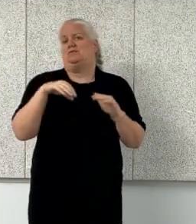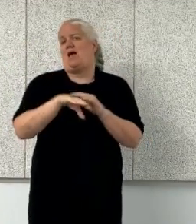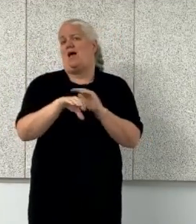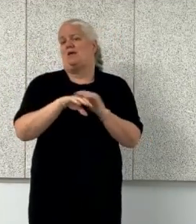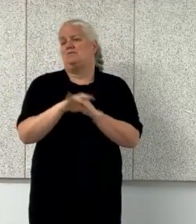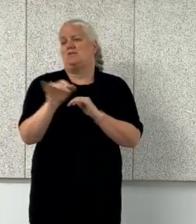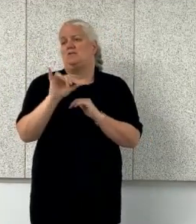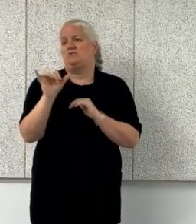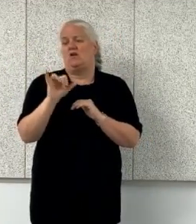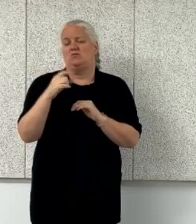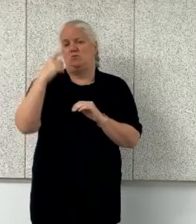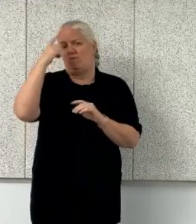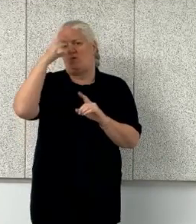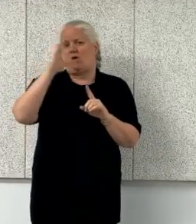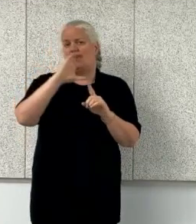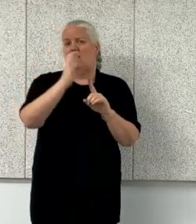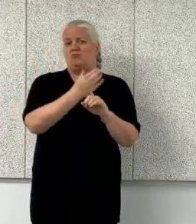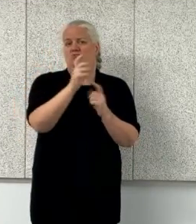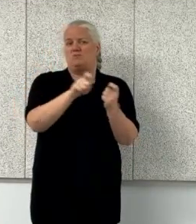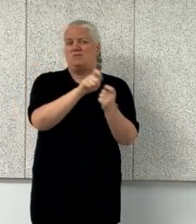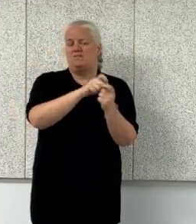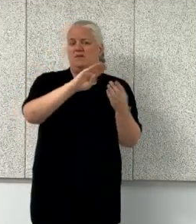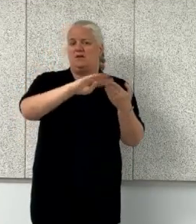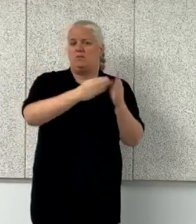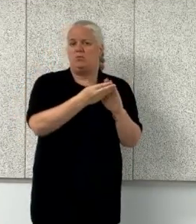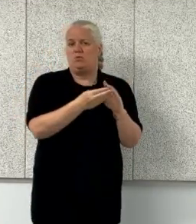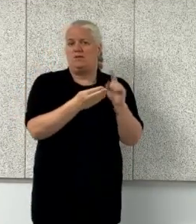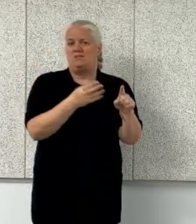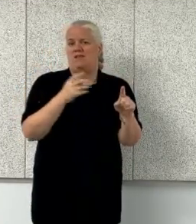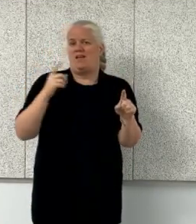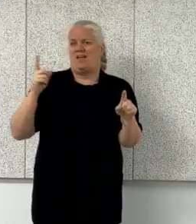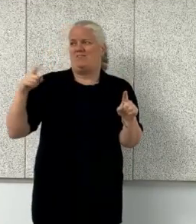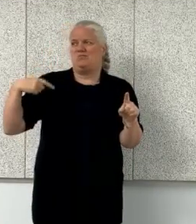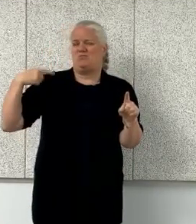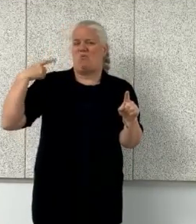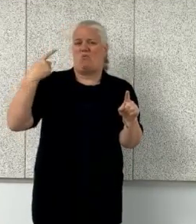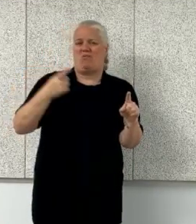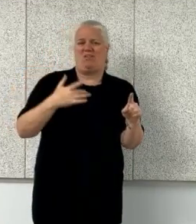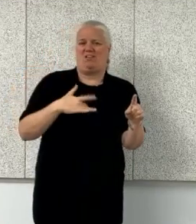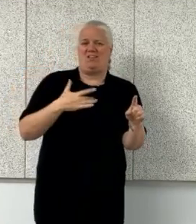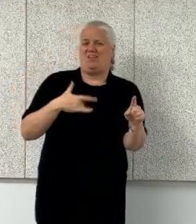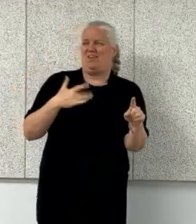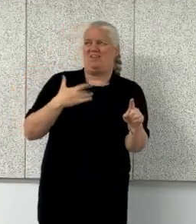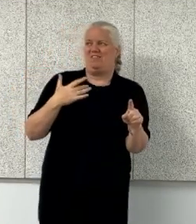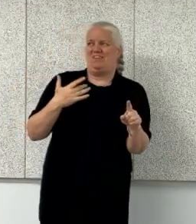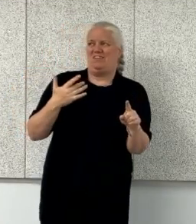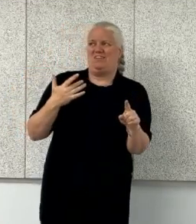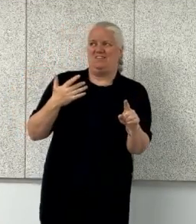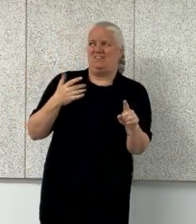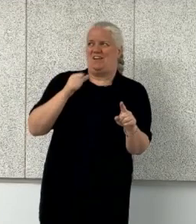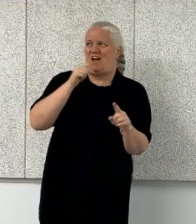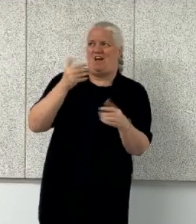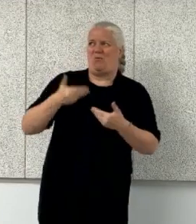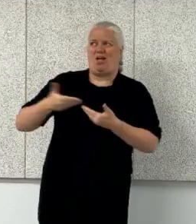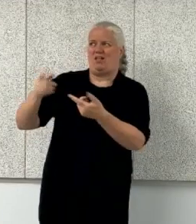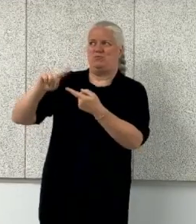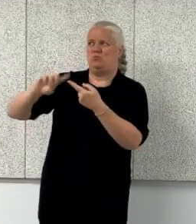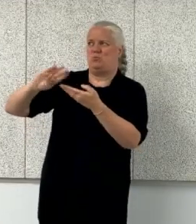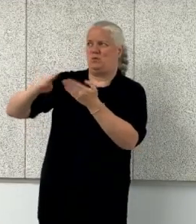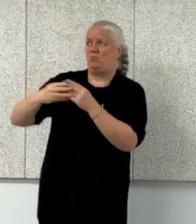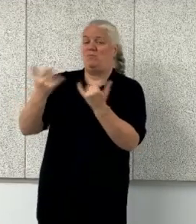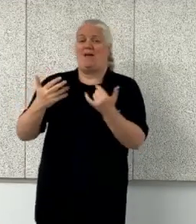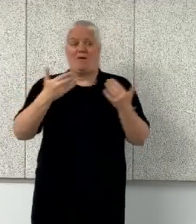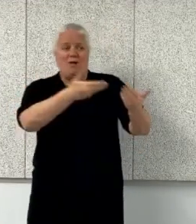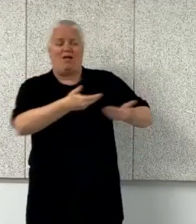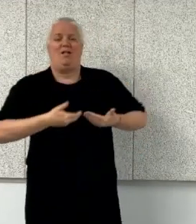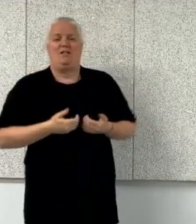it relates to like culturally specific communities that have historically felt unwelcomed in theatrical spaces and in artistic spaces. Access as it